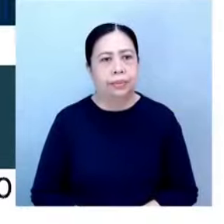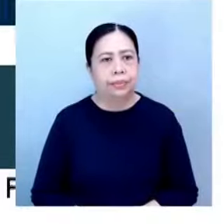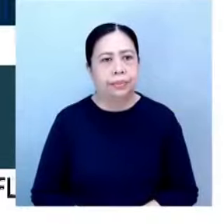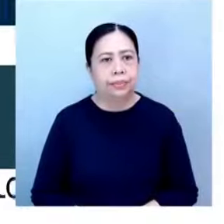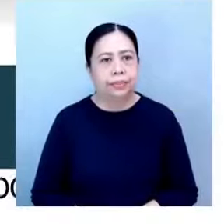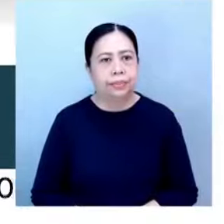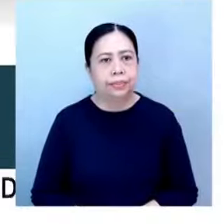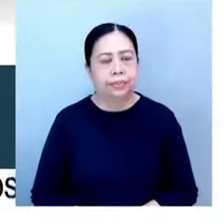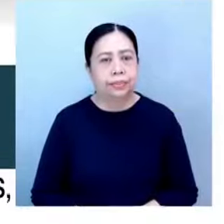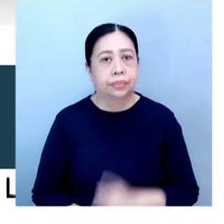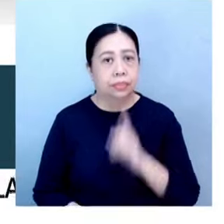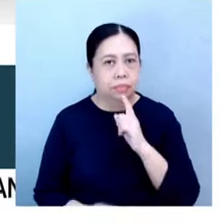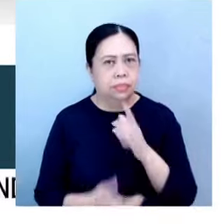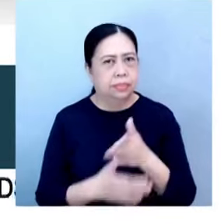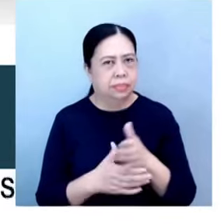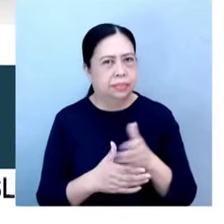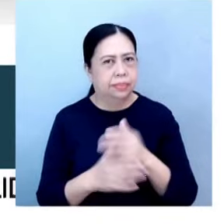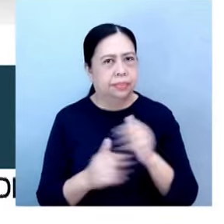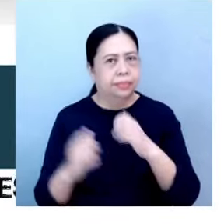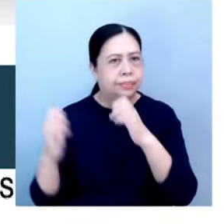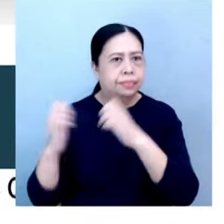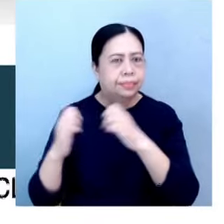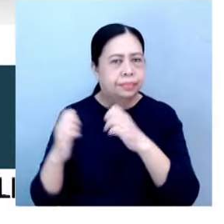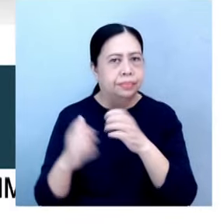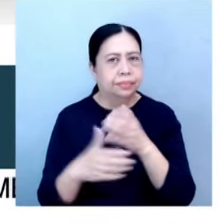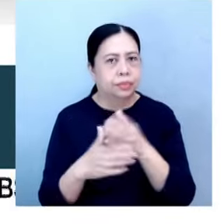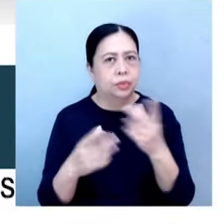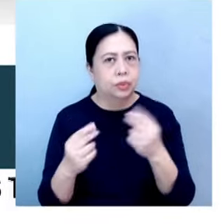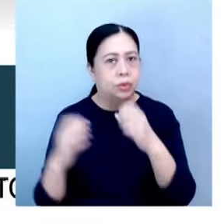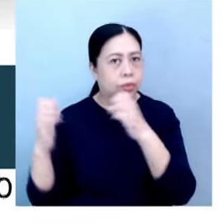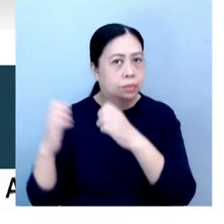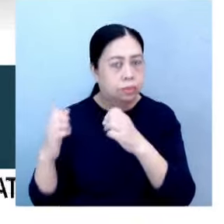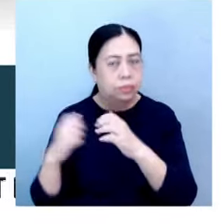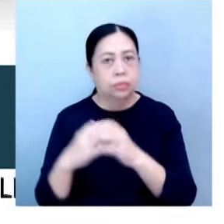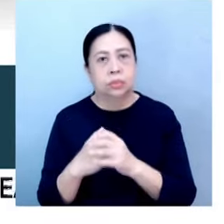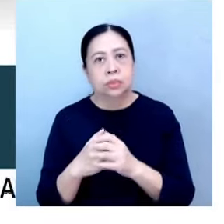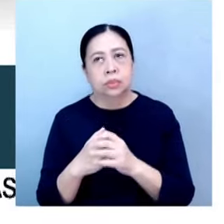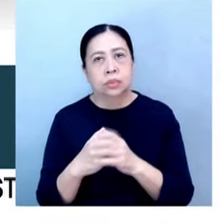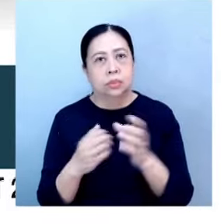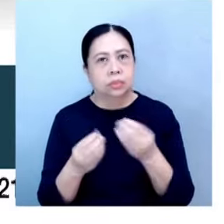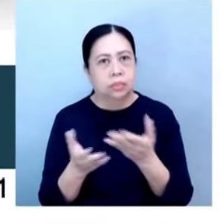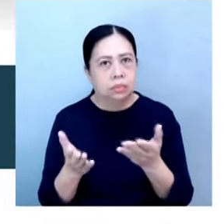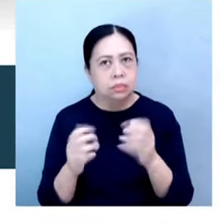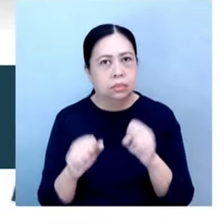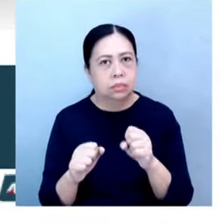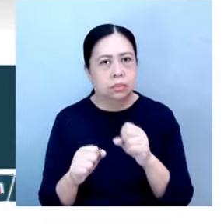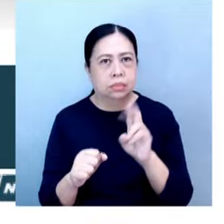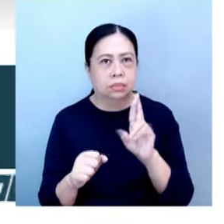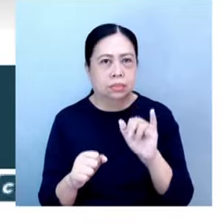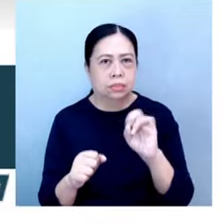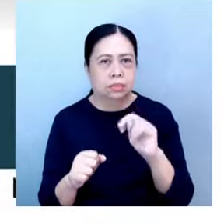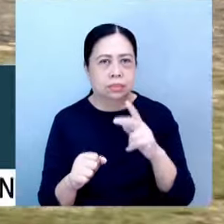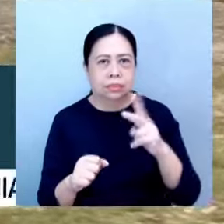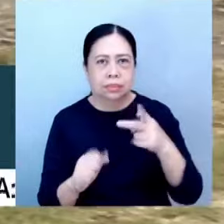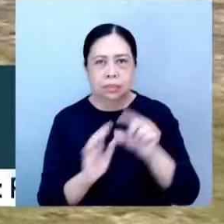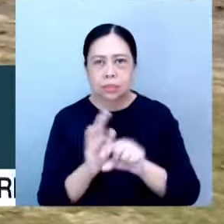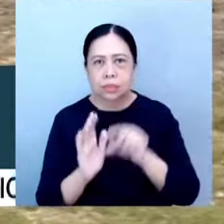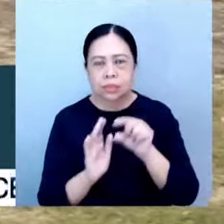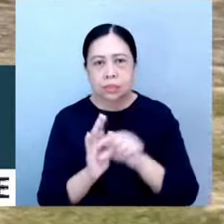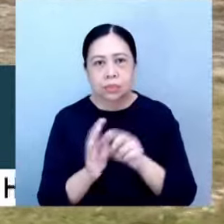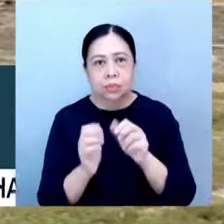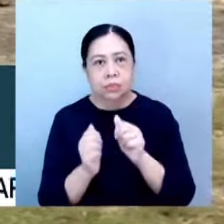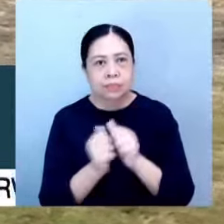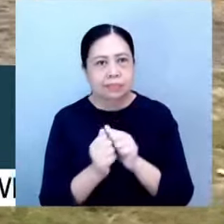It is well within the expectations. We do expect, however, that given some potential risks in the second quarter with El